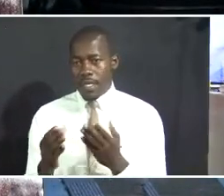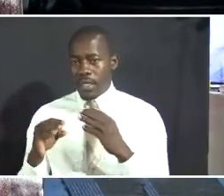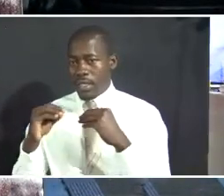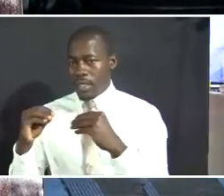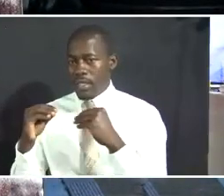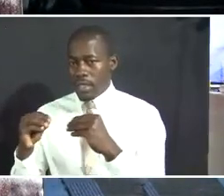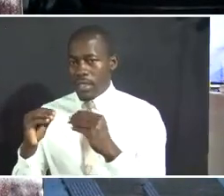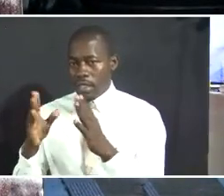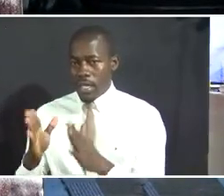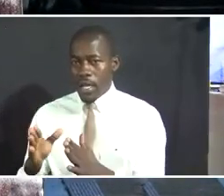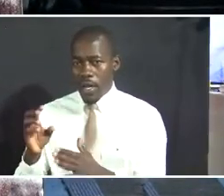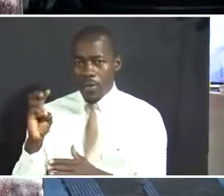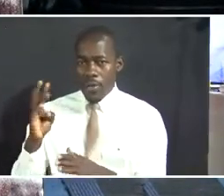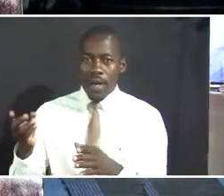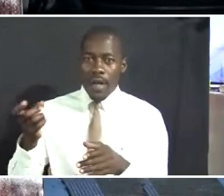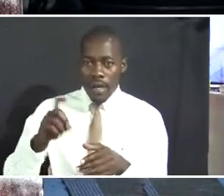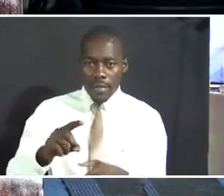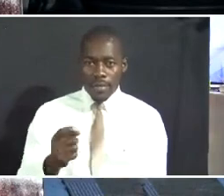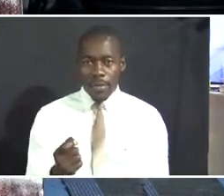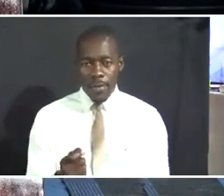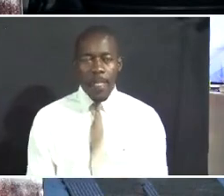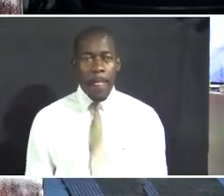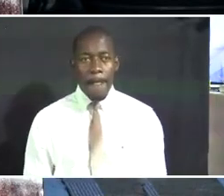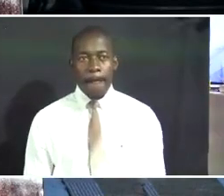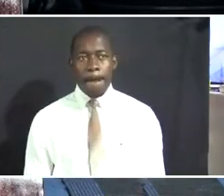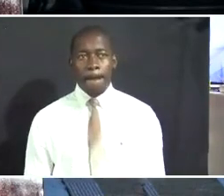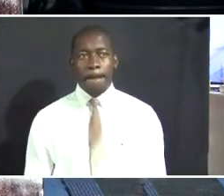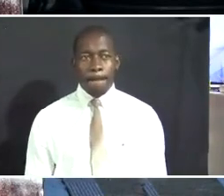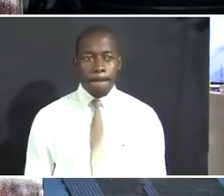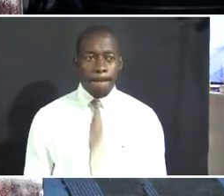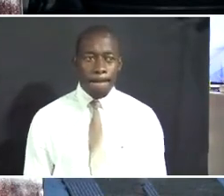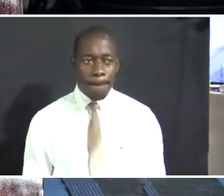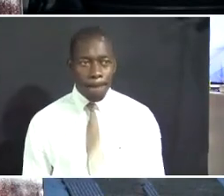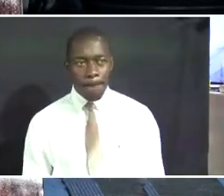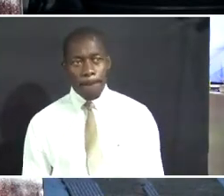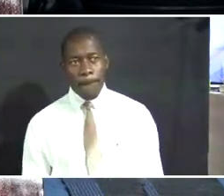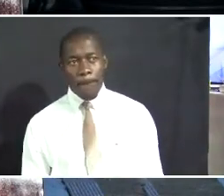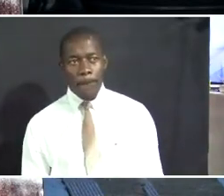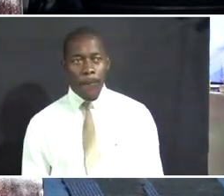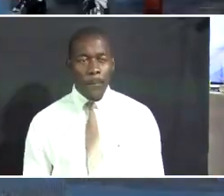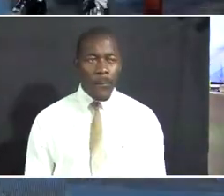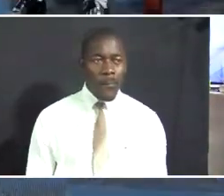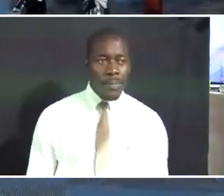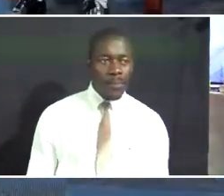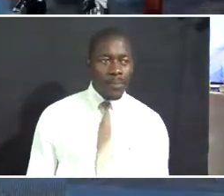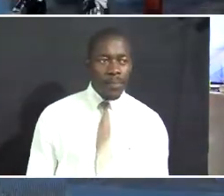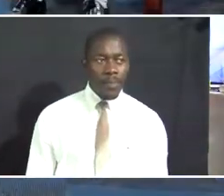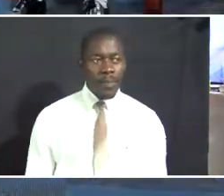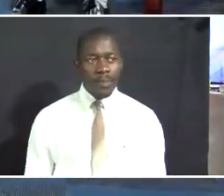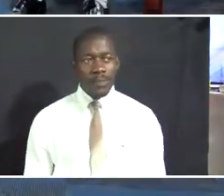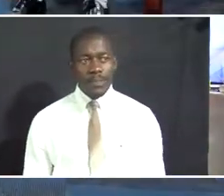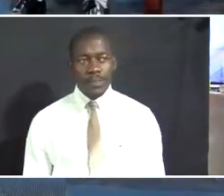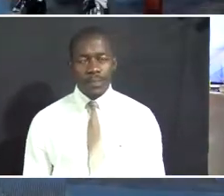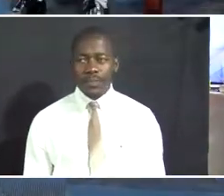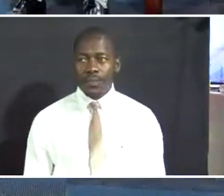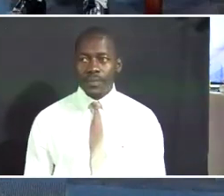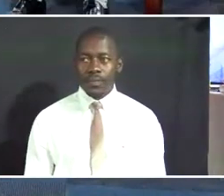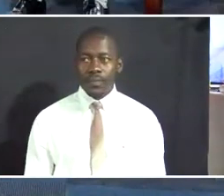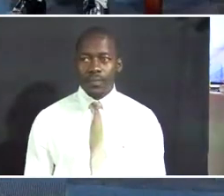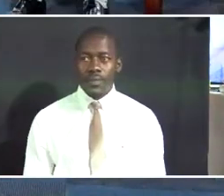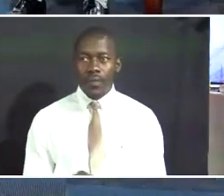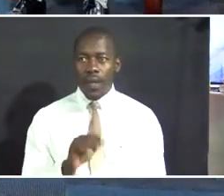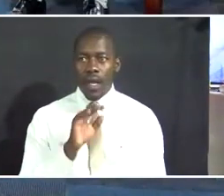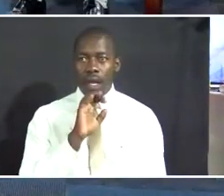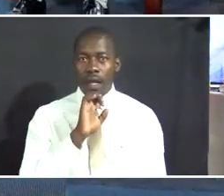that politics is a big thing. So it really affects. Thank you. Okay, thank you. Maybe Elder